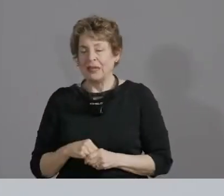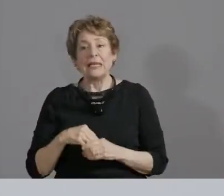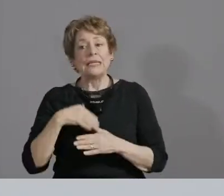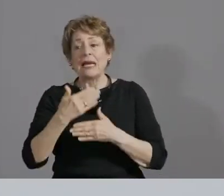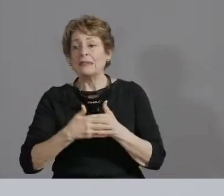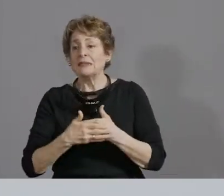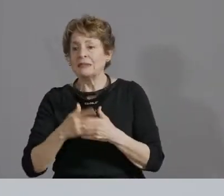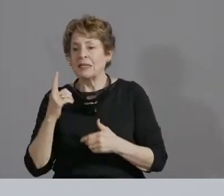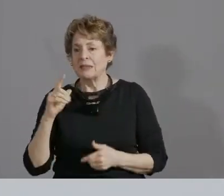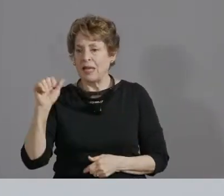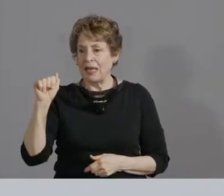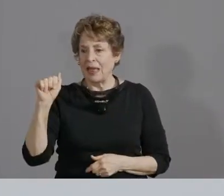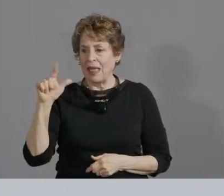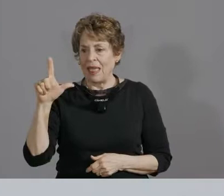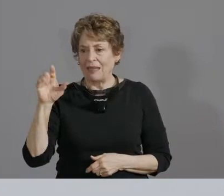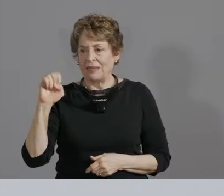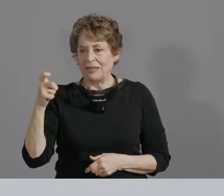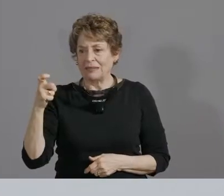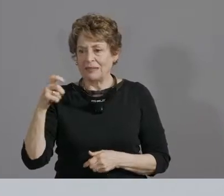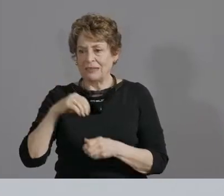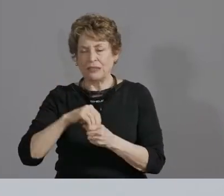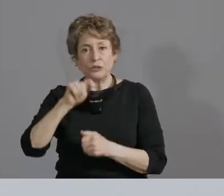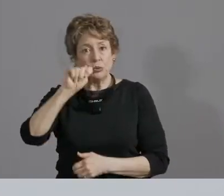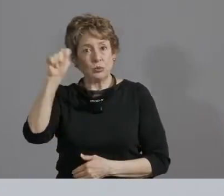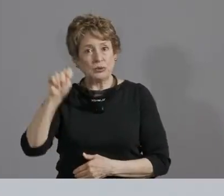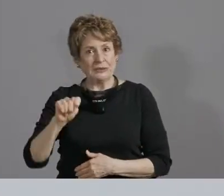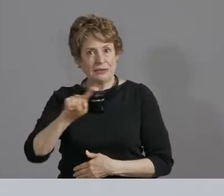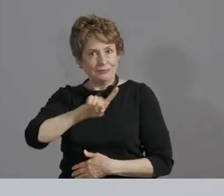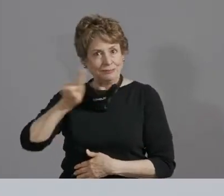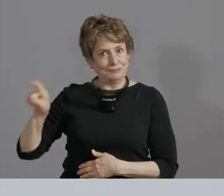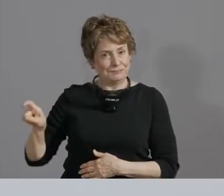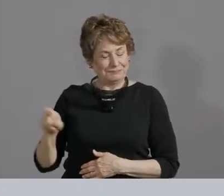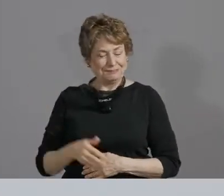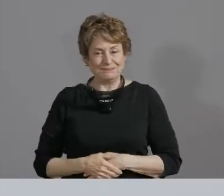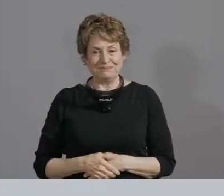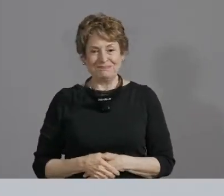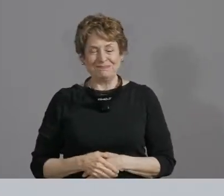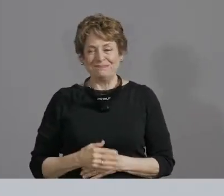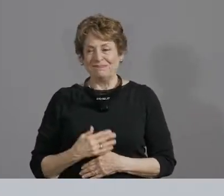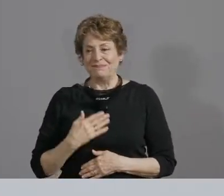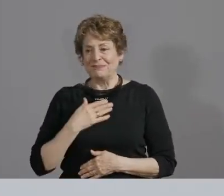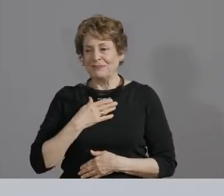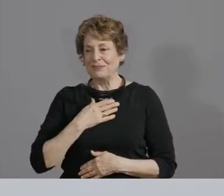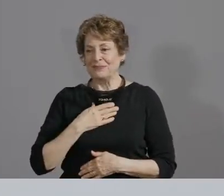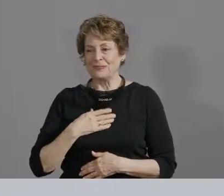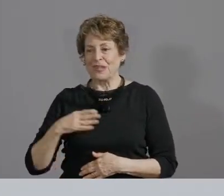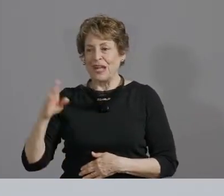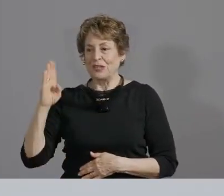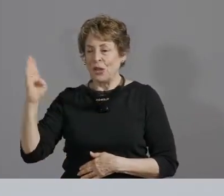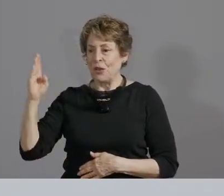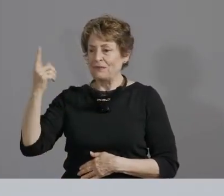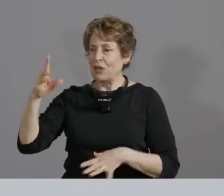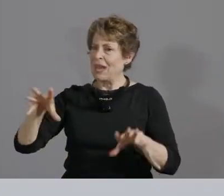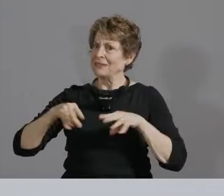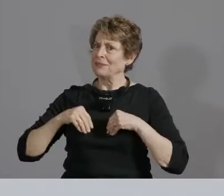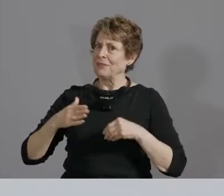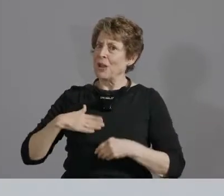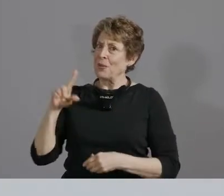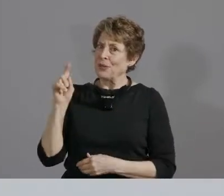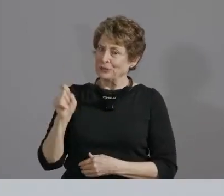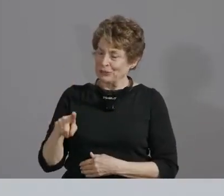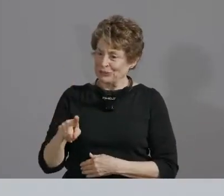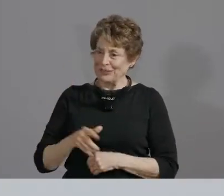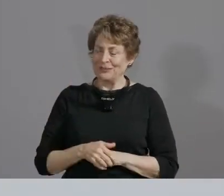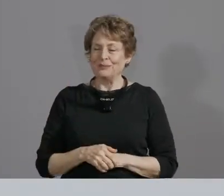Tucson. Hi. Hi, thanks so much for taking my question. Do you think Arizona will get enough